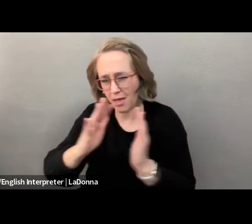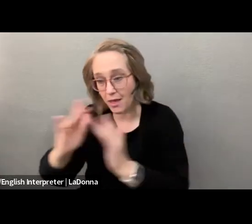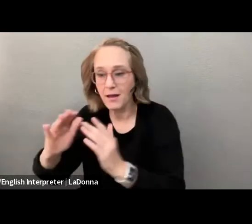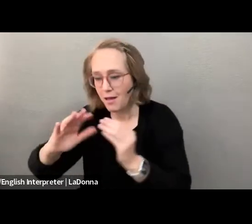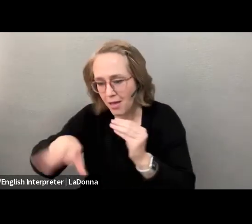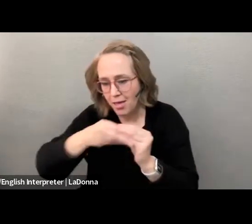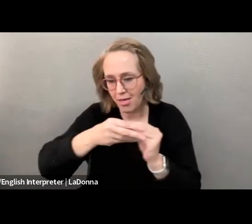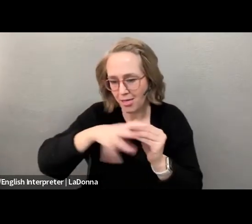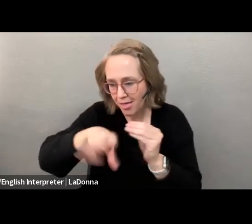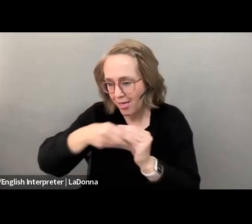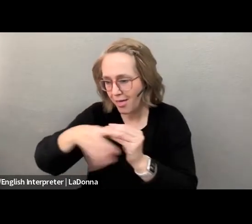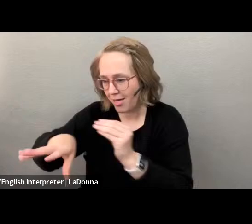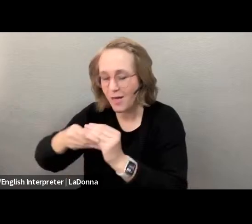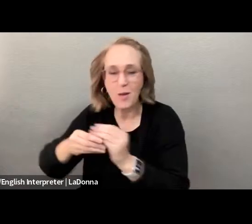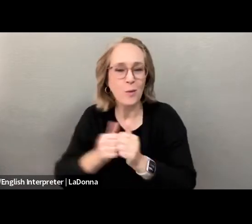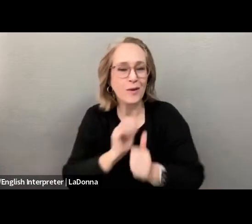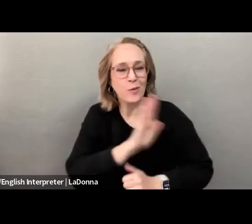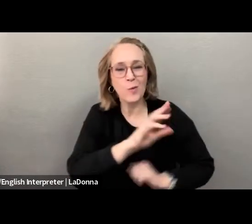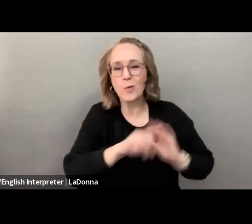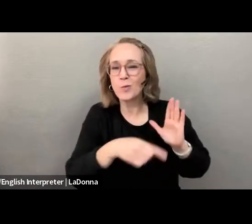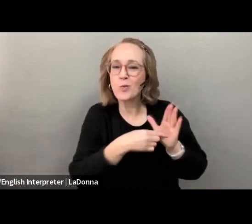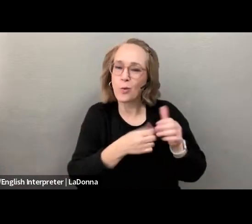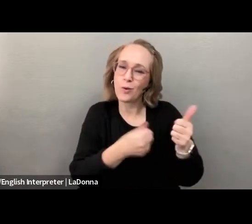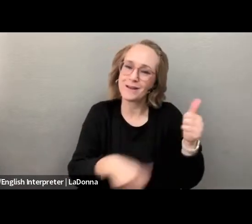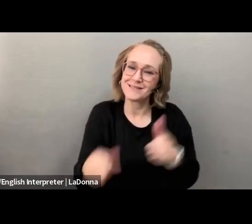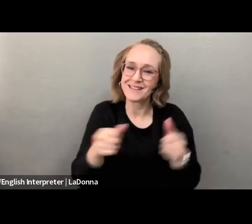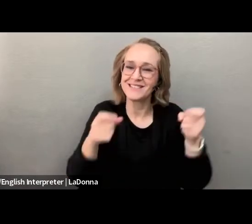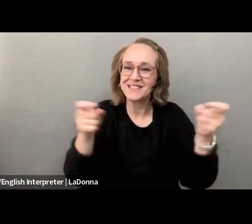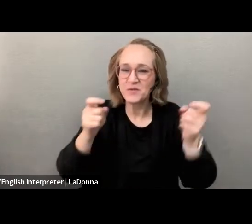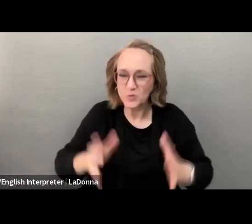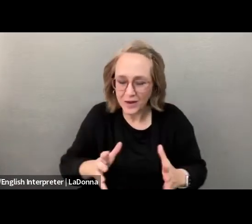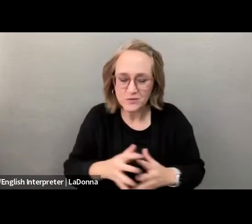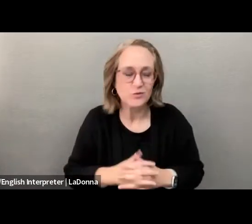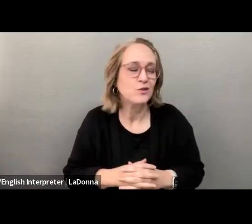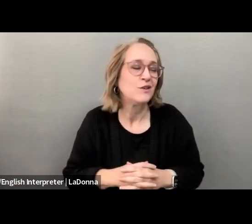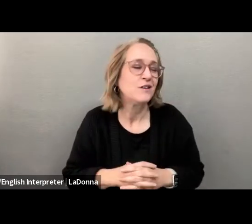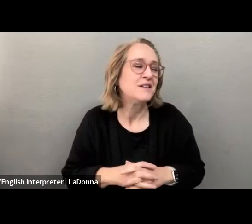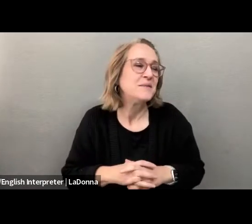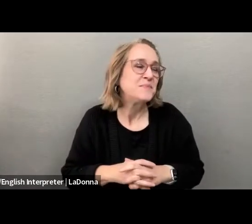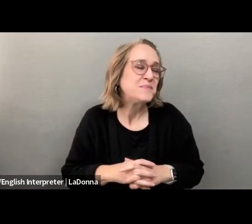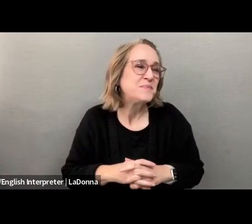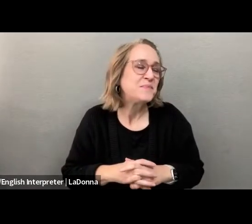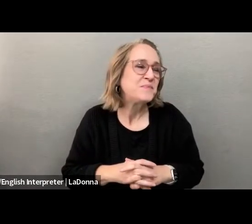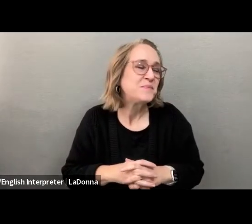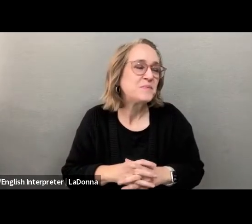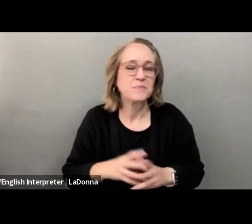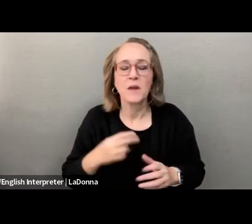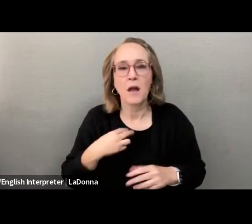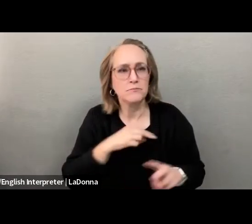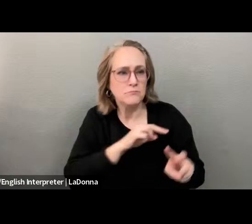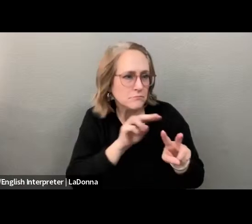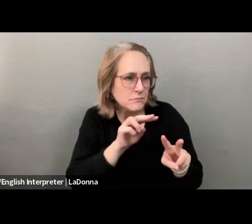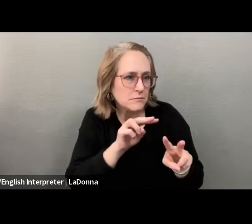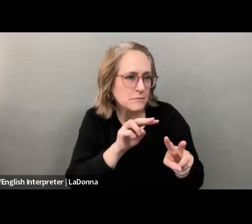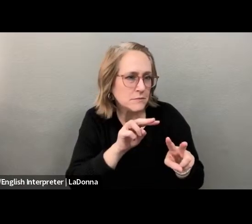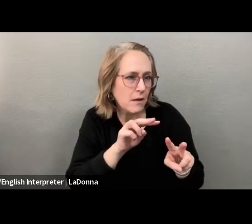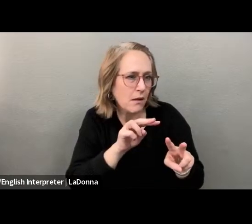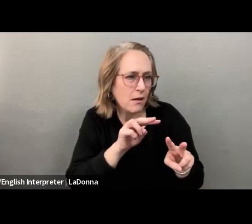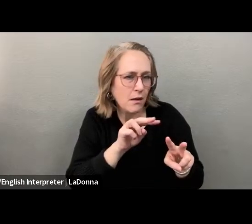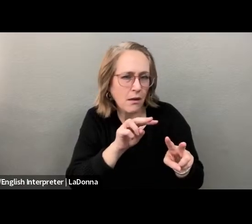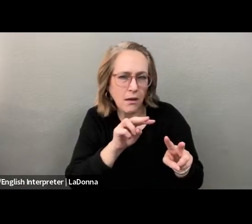added under her leadership. And what I found so amazing was that so many of these